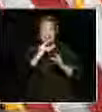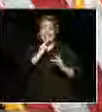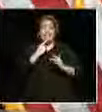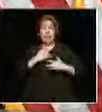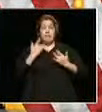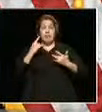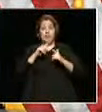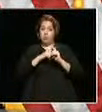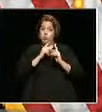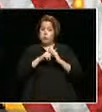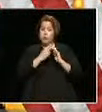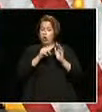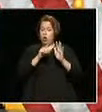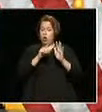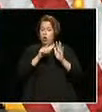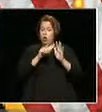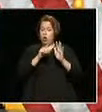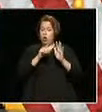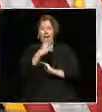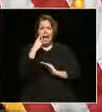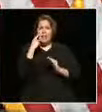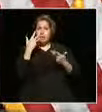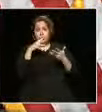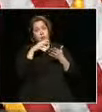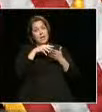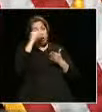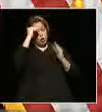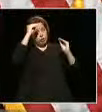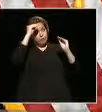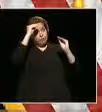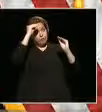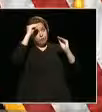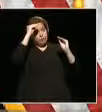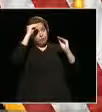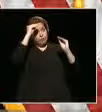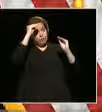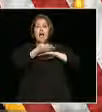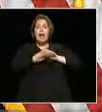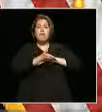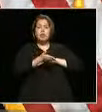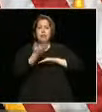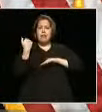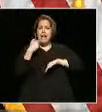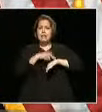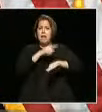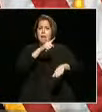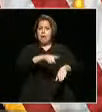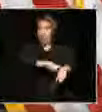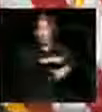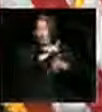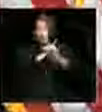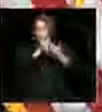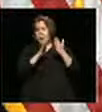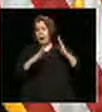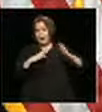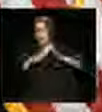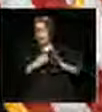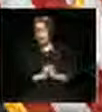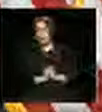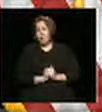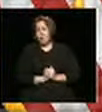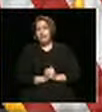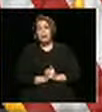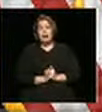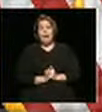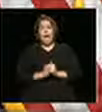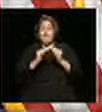right direction. I think we learned our lesson after the last long weekend, and the number